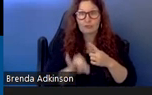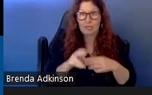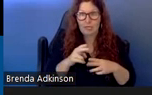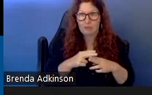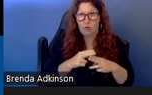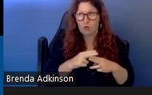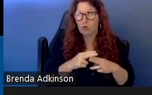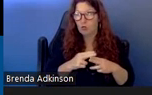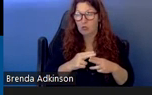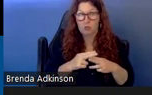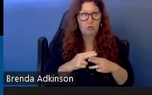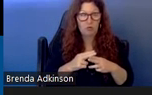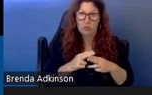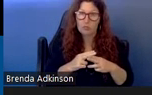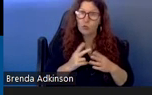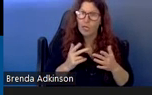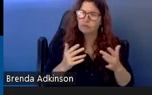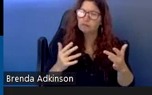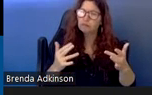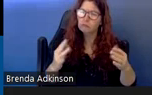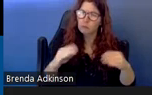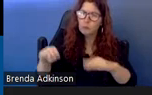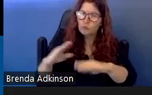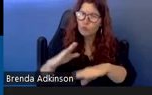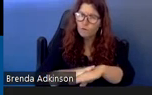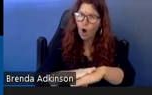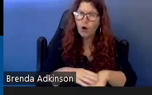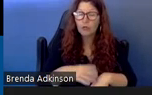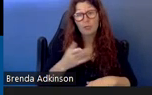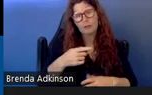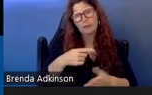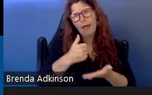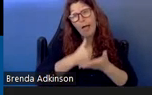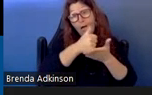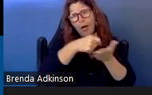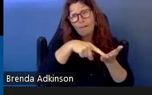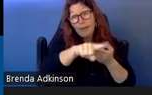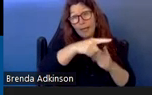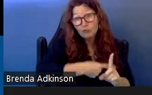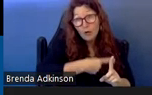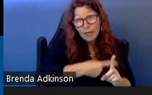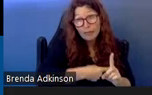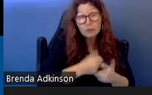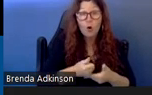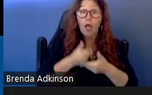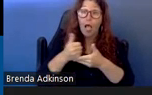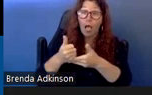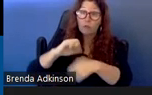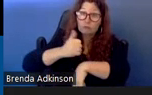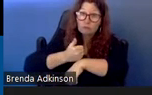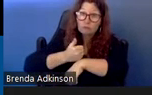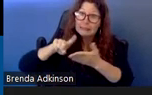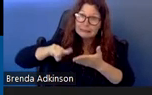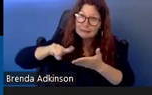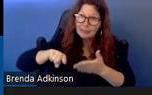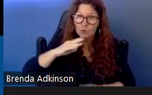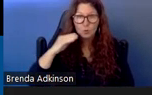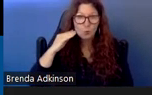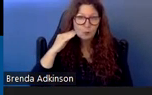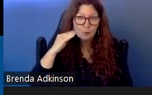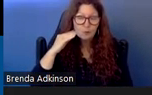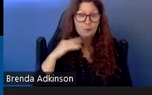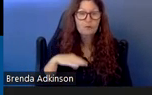housing support in the form of rental assistance or inspections where they can return home. So to the question that